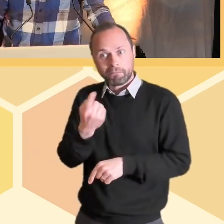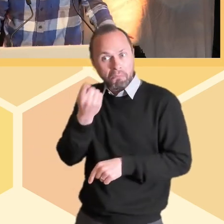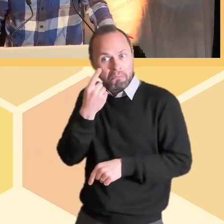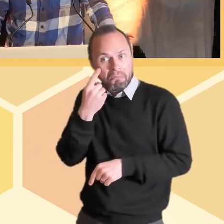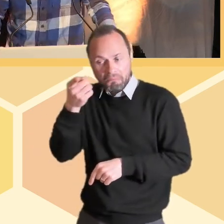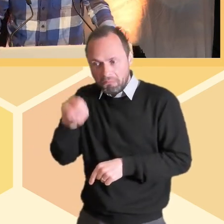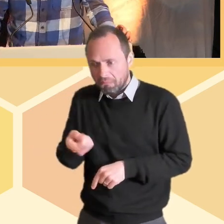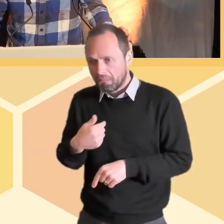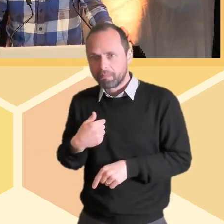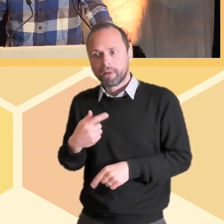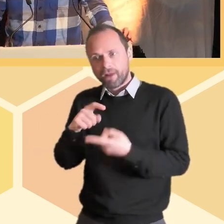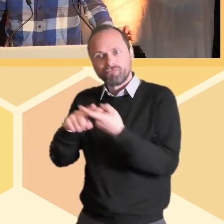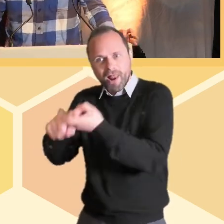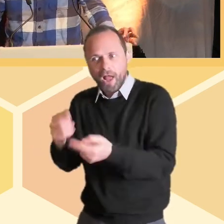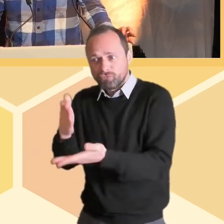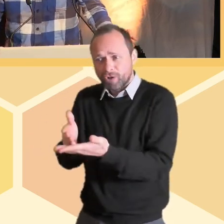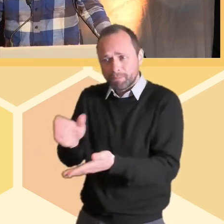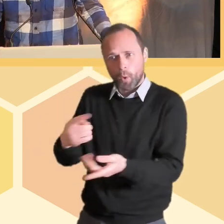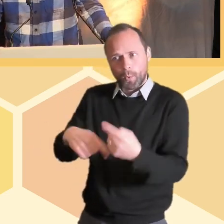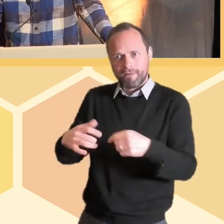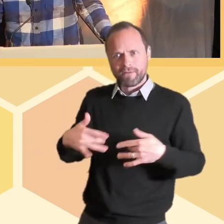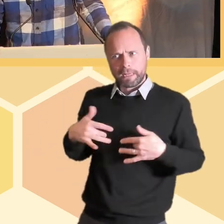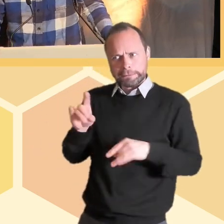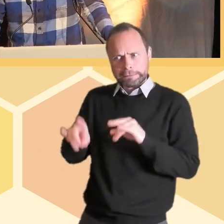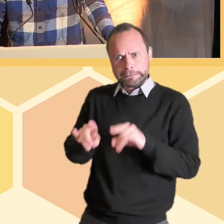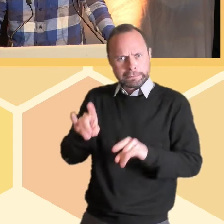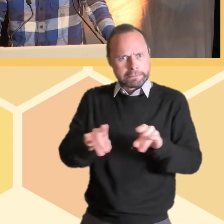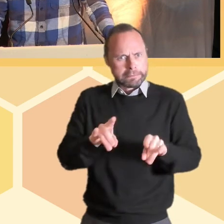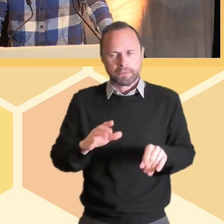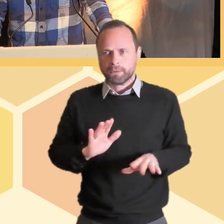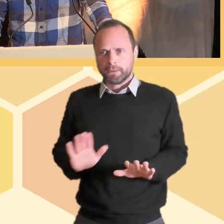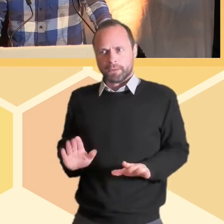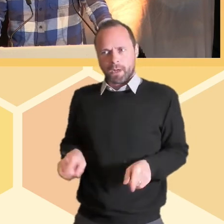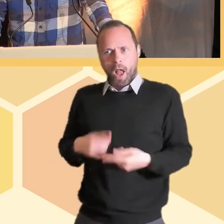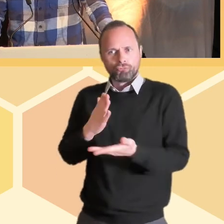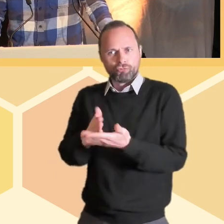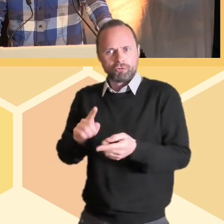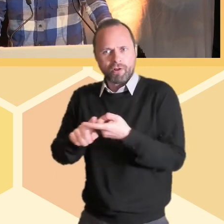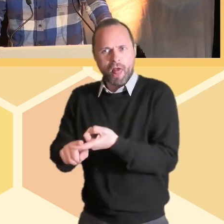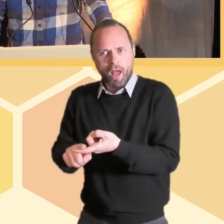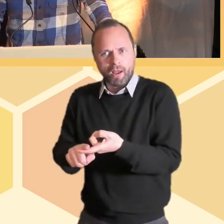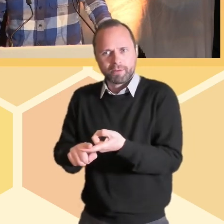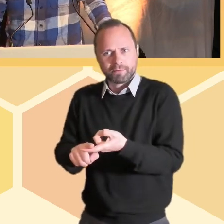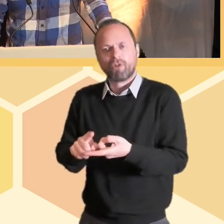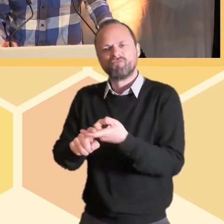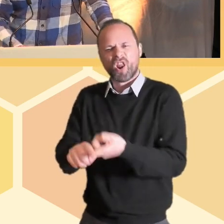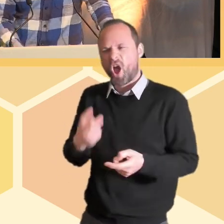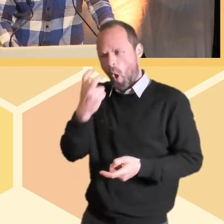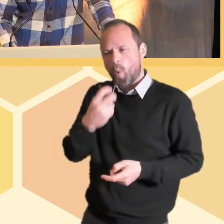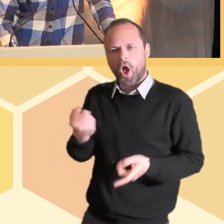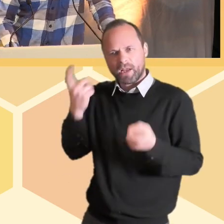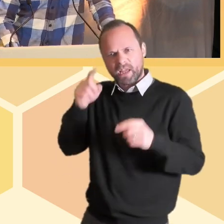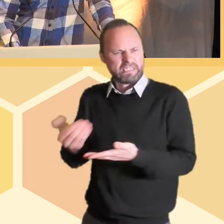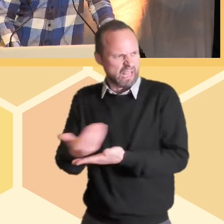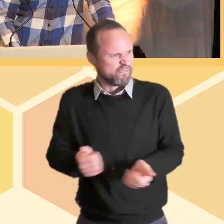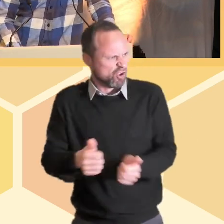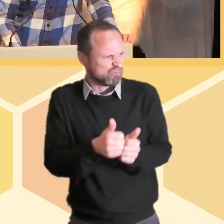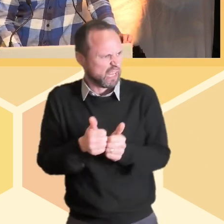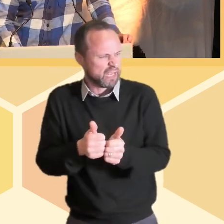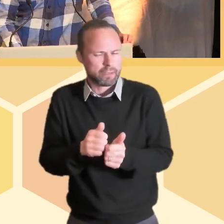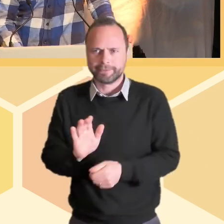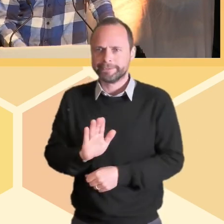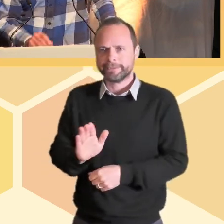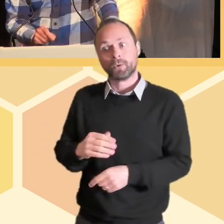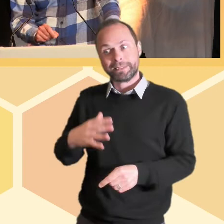have already. It's just that we don't yet know that they are reliable. So what we've done and what we could do more is